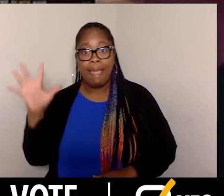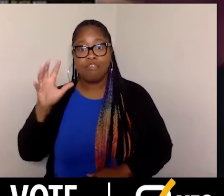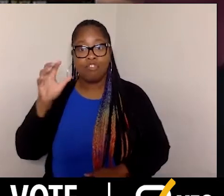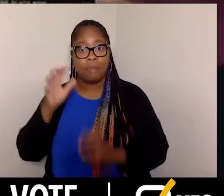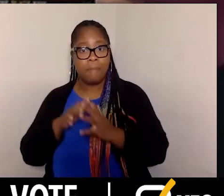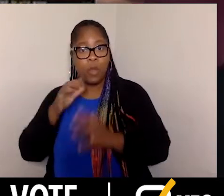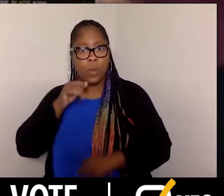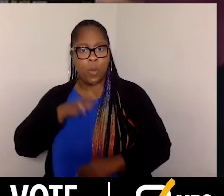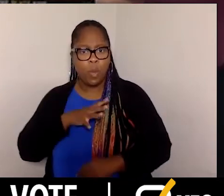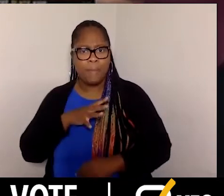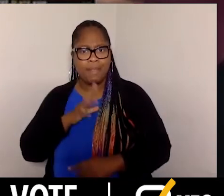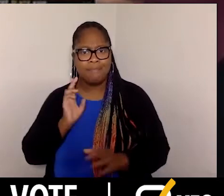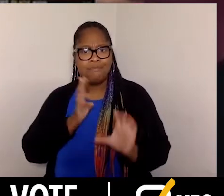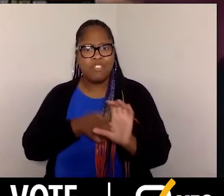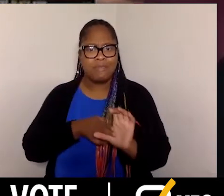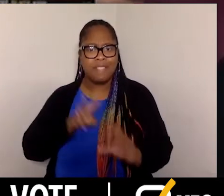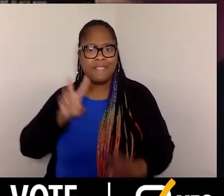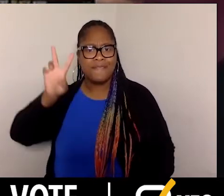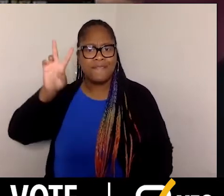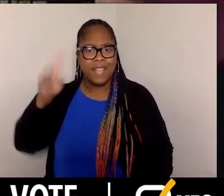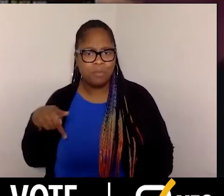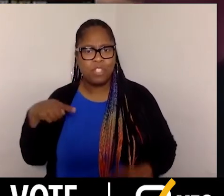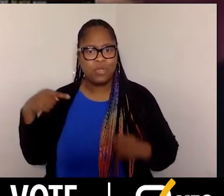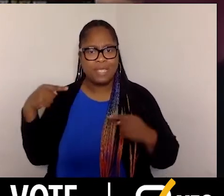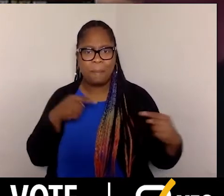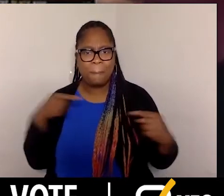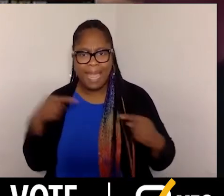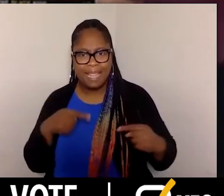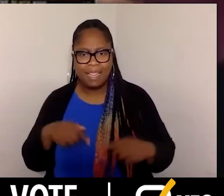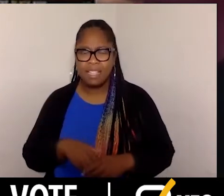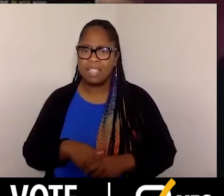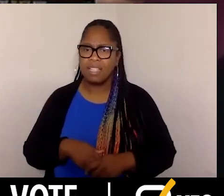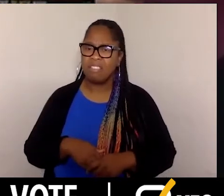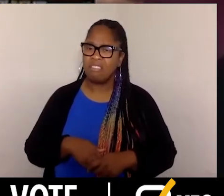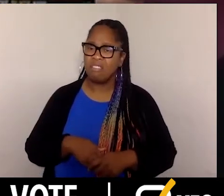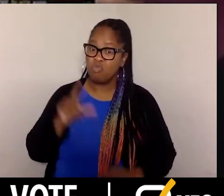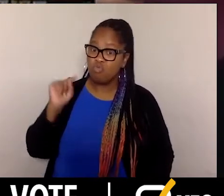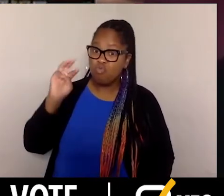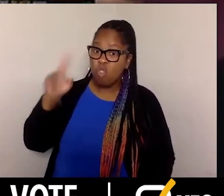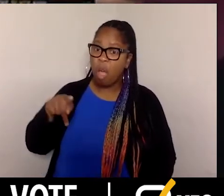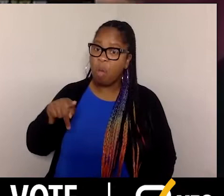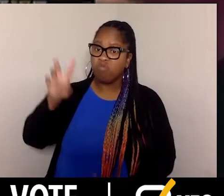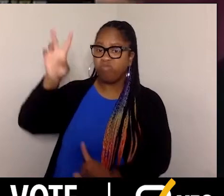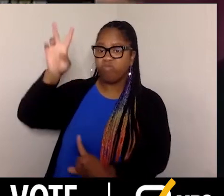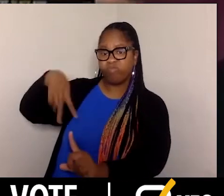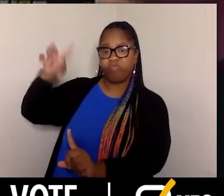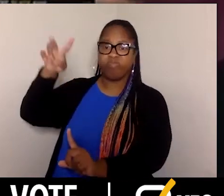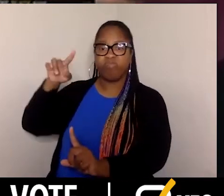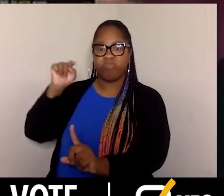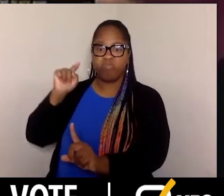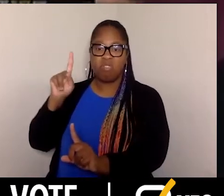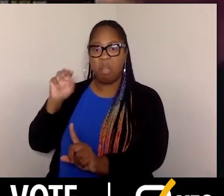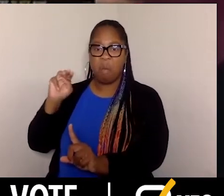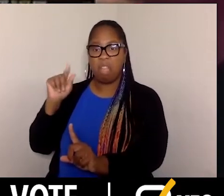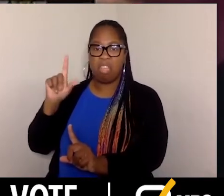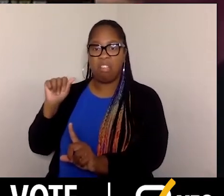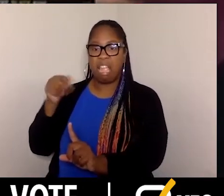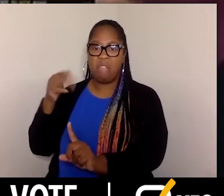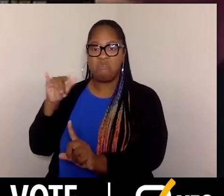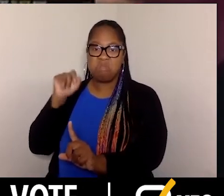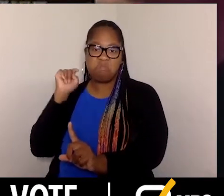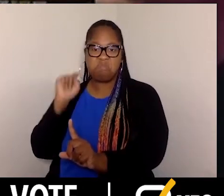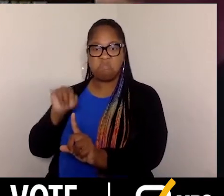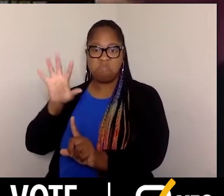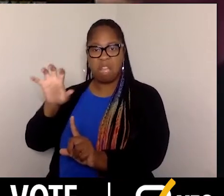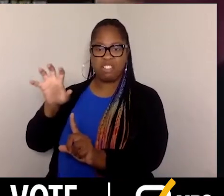debate. Trump's demeaning insult shouldn't be a surprise. He has long